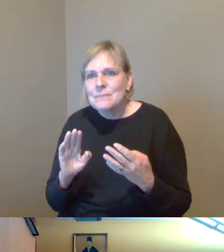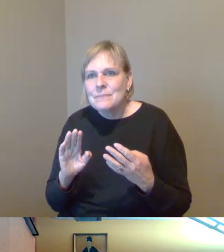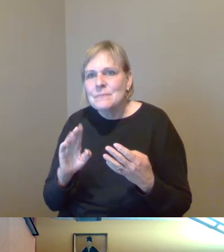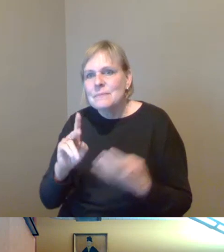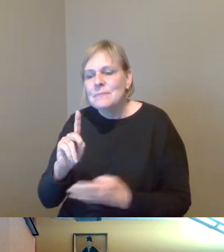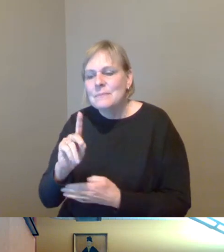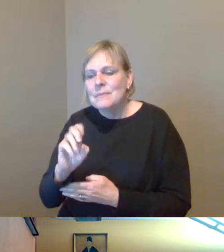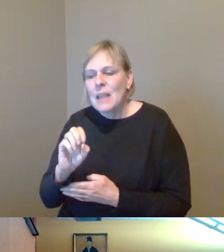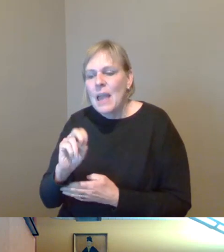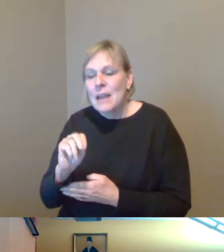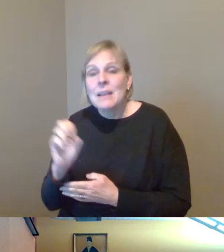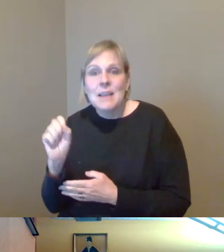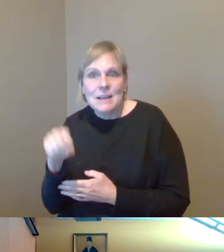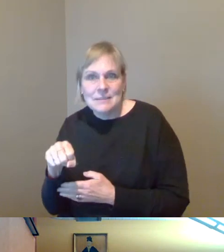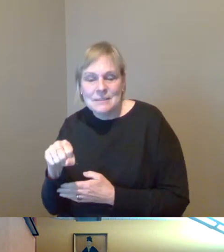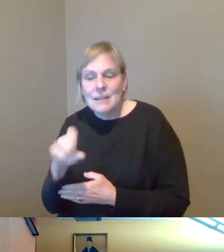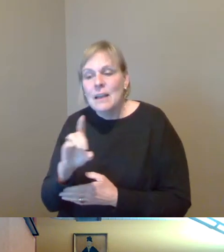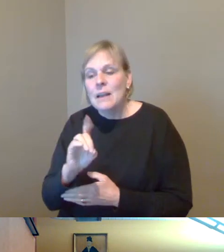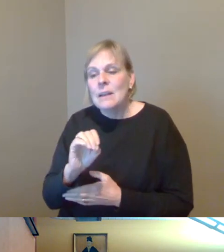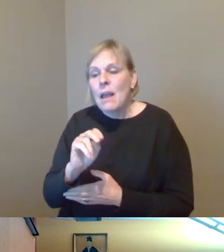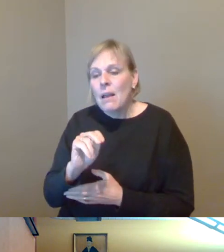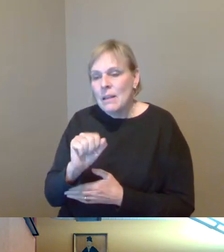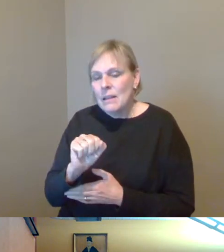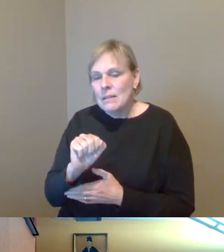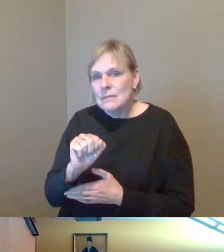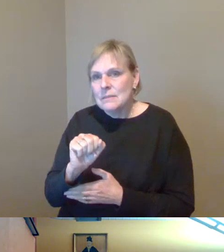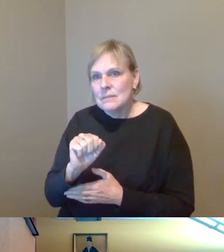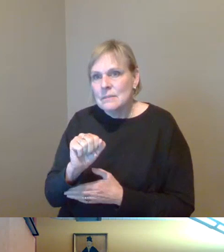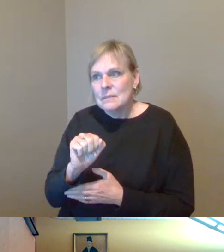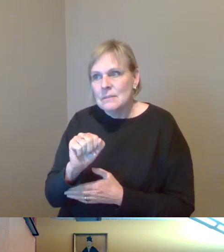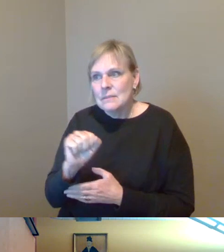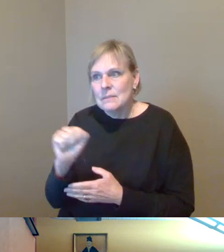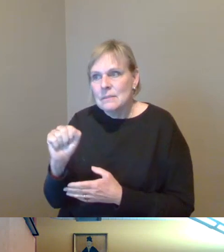Ken? Yes. Donna?